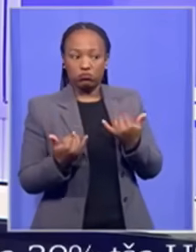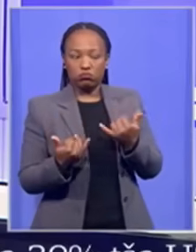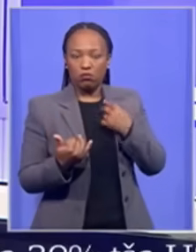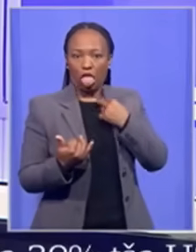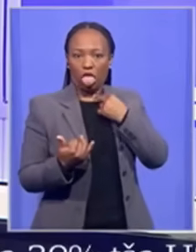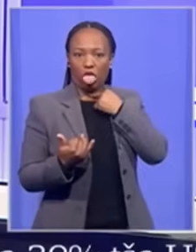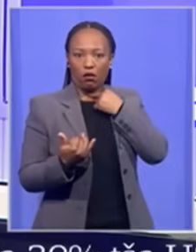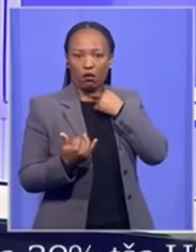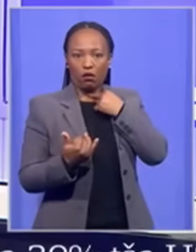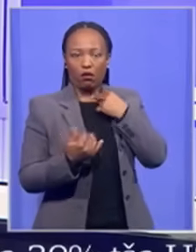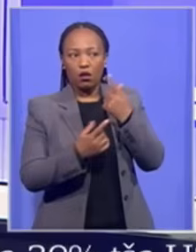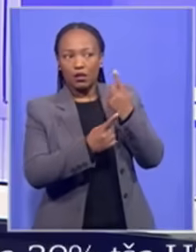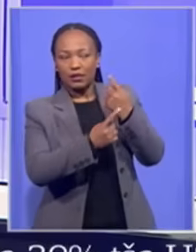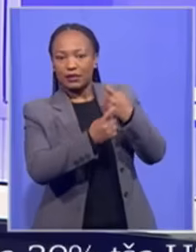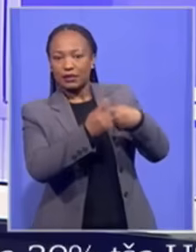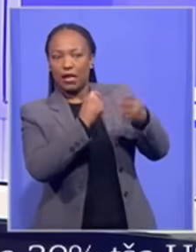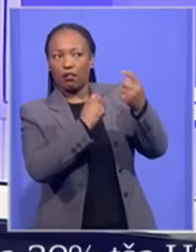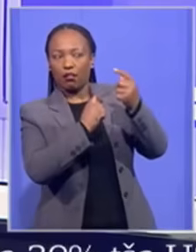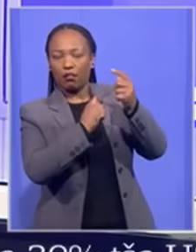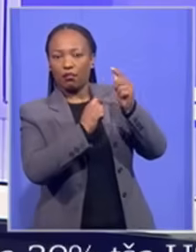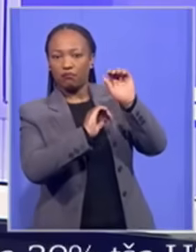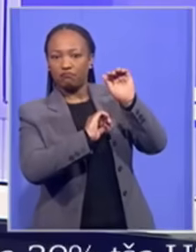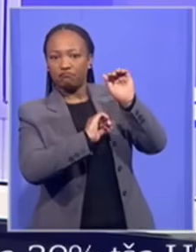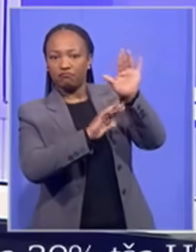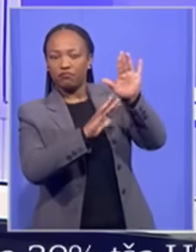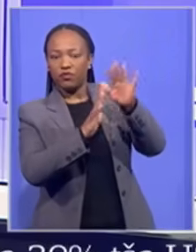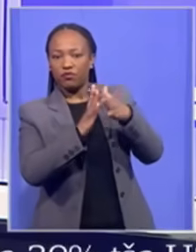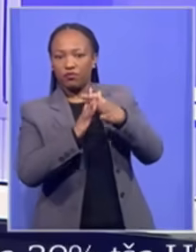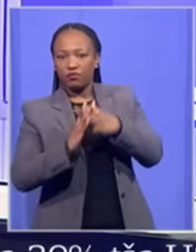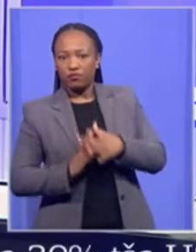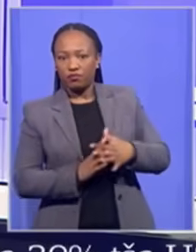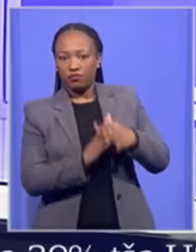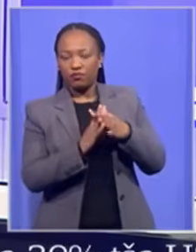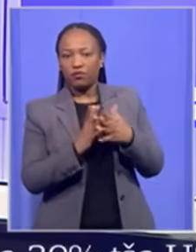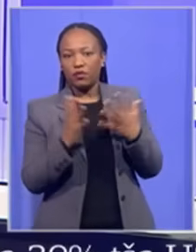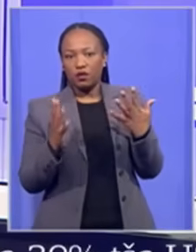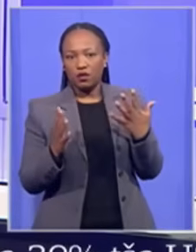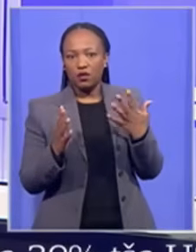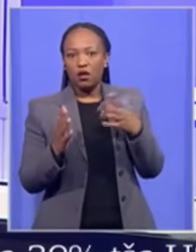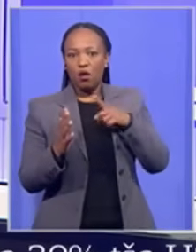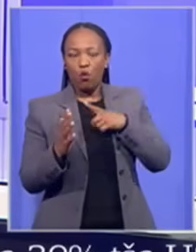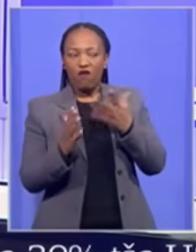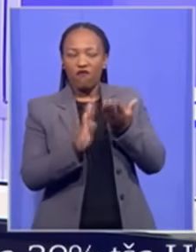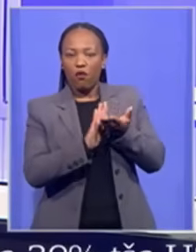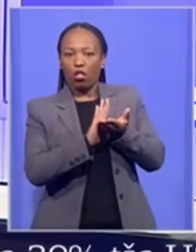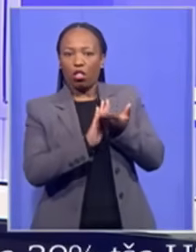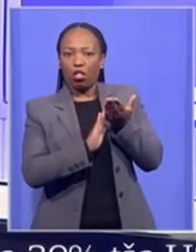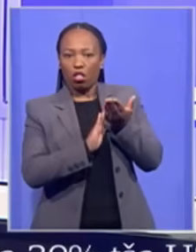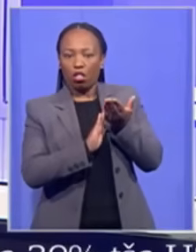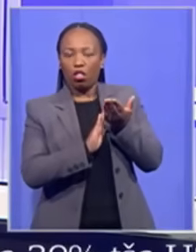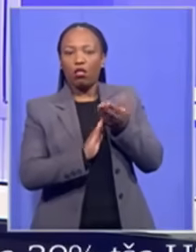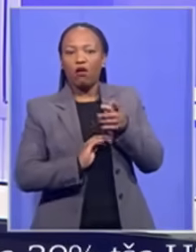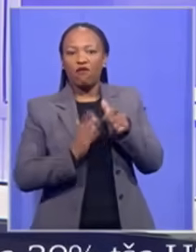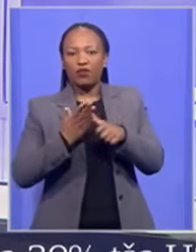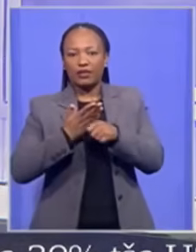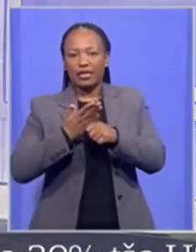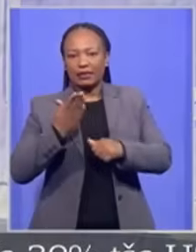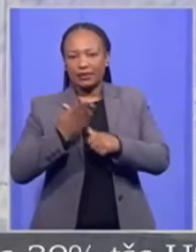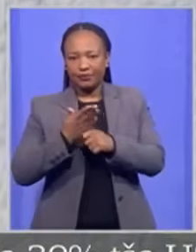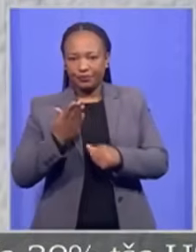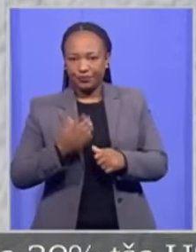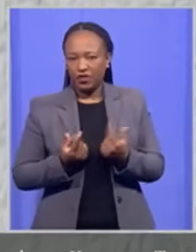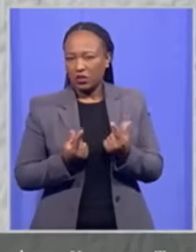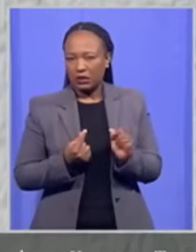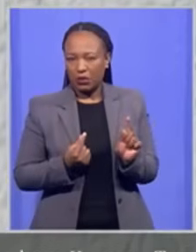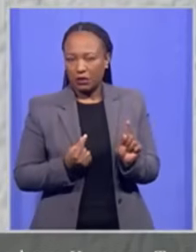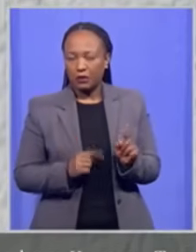bja di romela ntle tšeo di ka dirišwago ka bahlankedi ba Amerika bjalo ka mabaka a go oketšwa ditifišo ya se re dirago se le